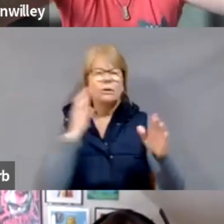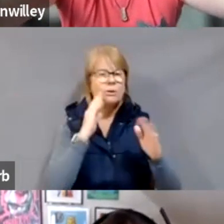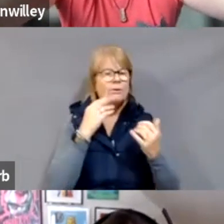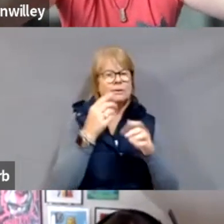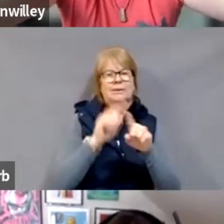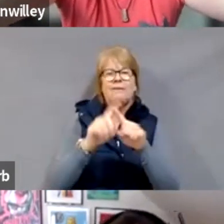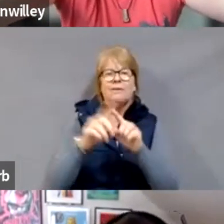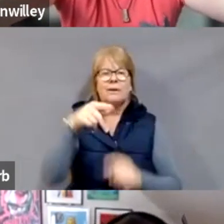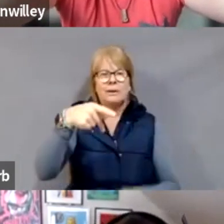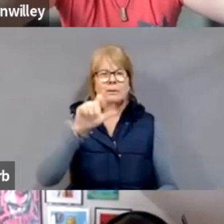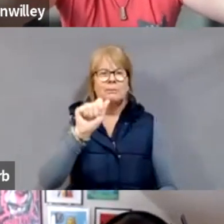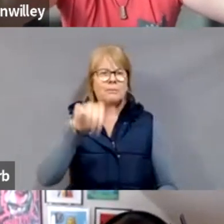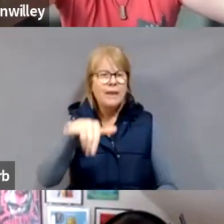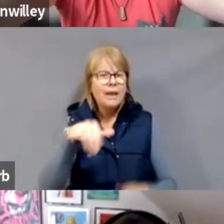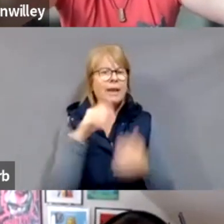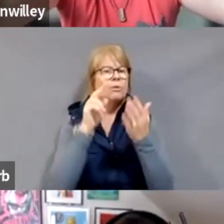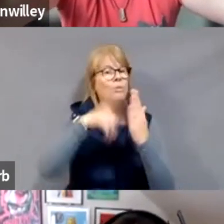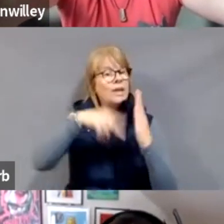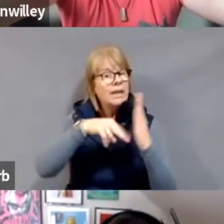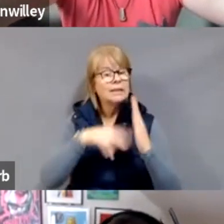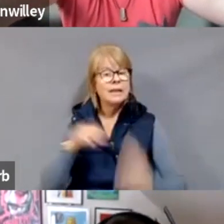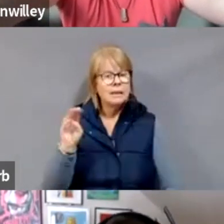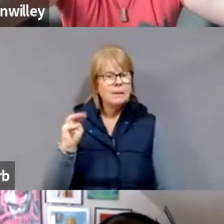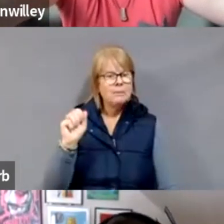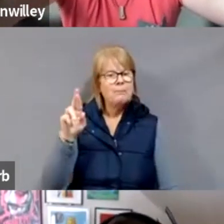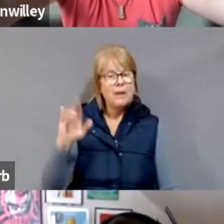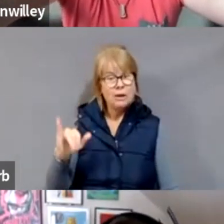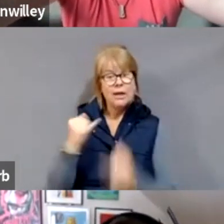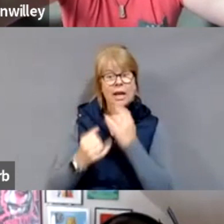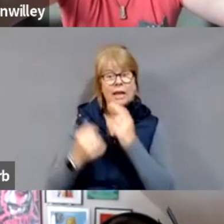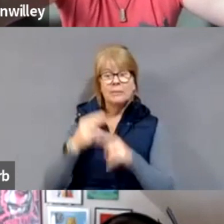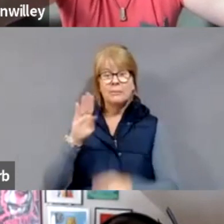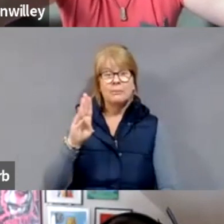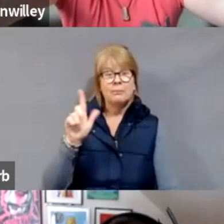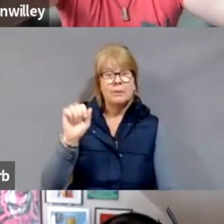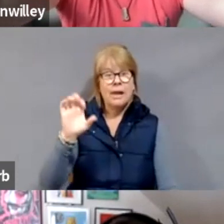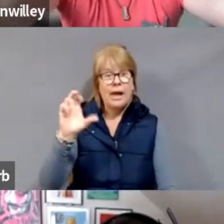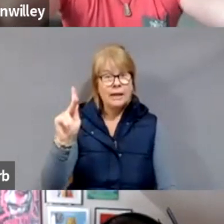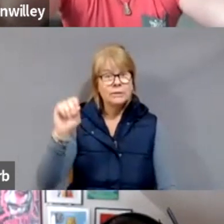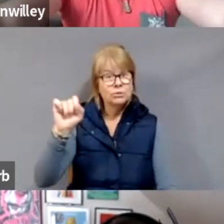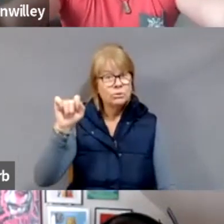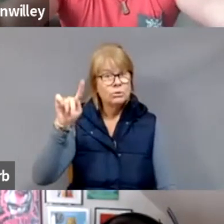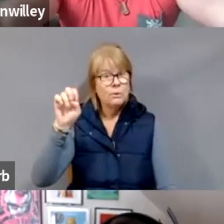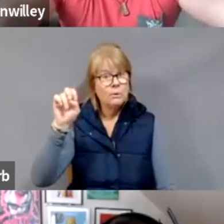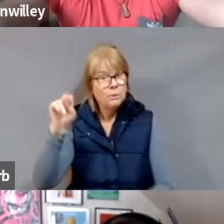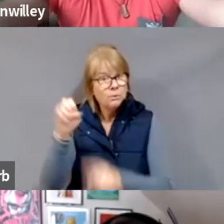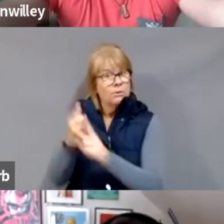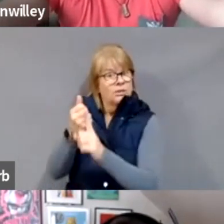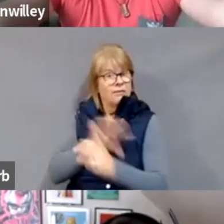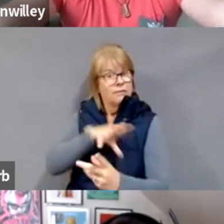that Mary Blackstone is running and looking for people for that all the time. So there's funny little things, and